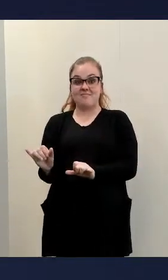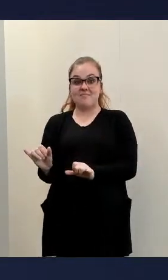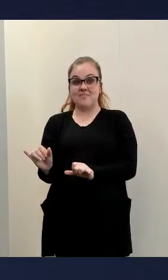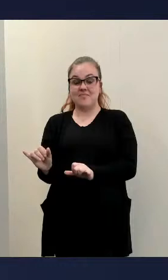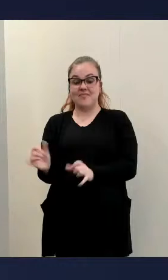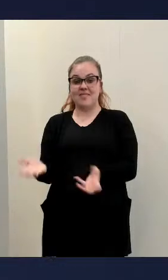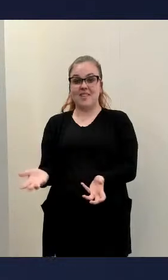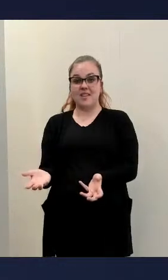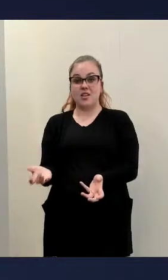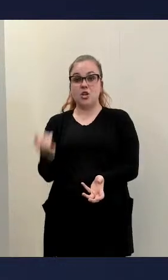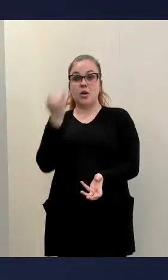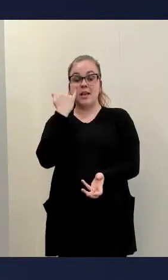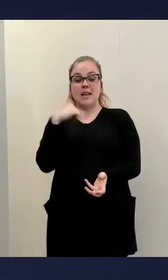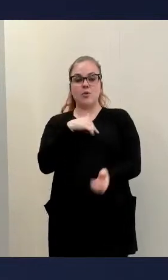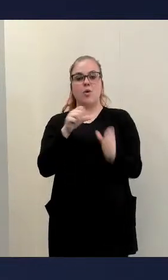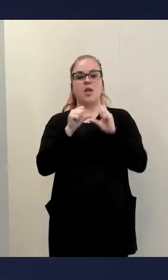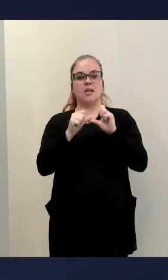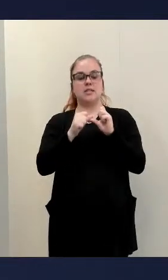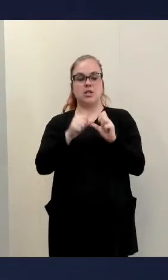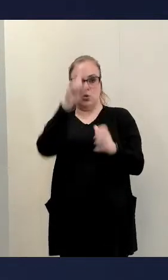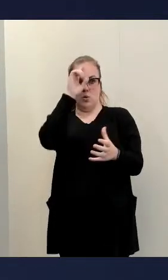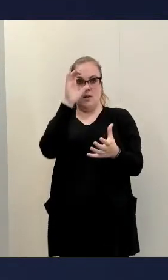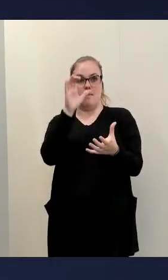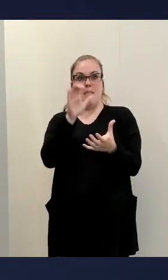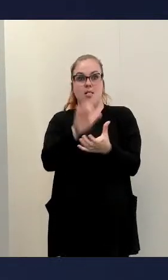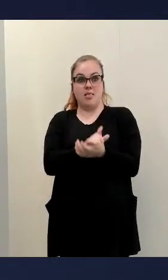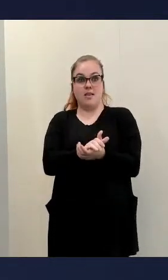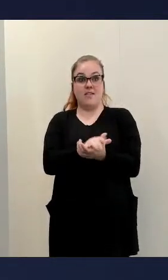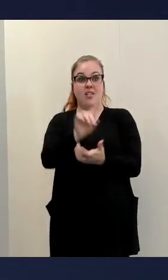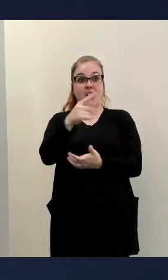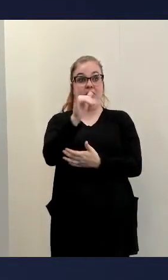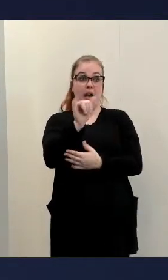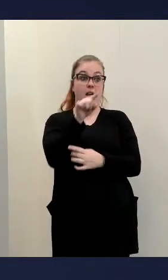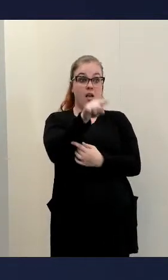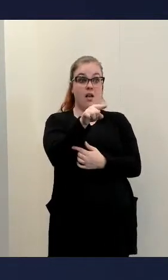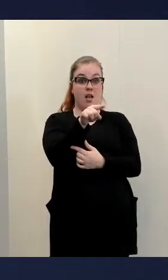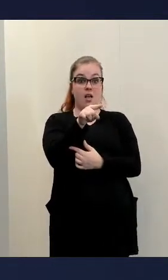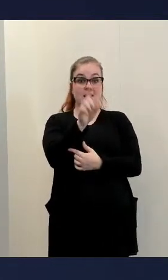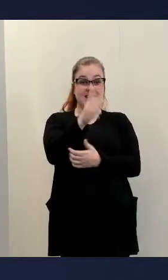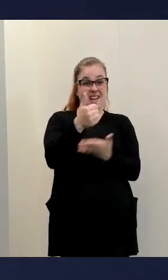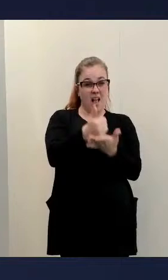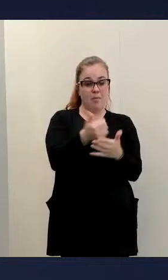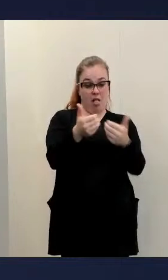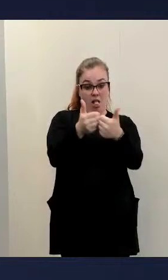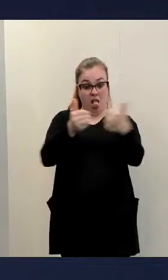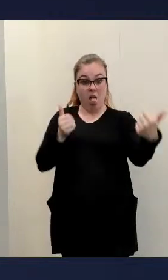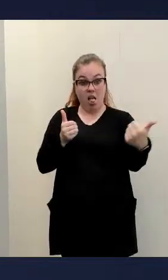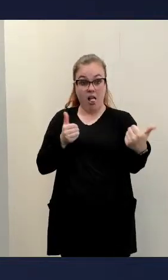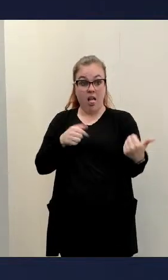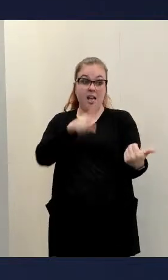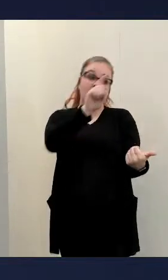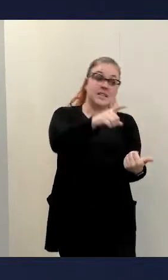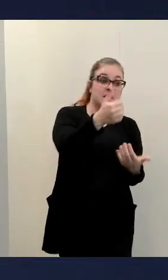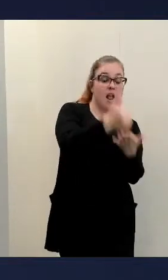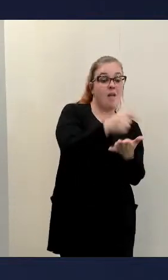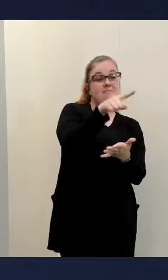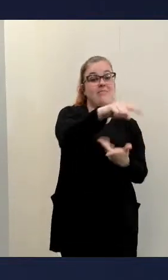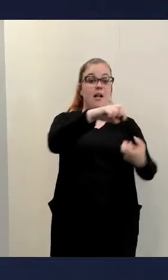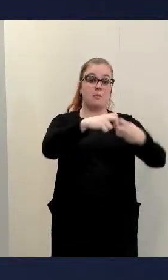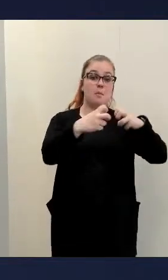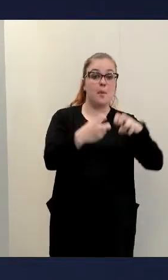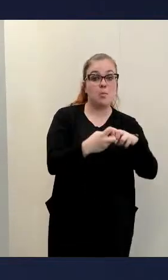And so as long as we continue to believe that they need help or they have a